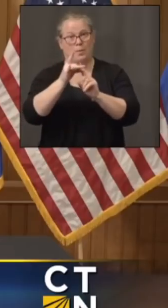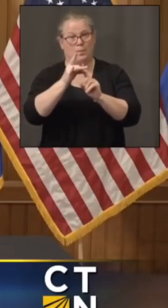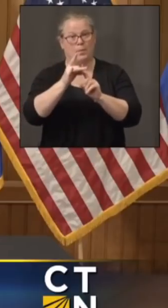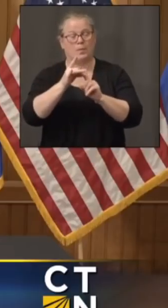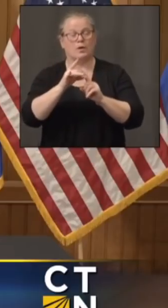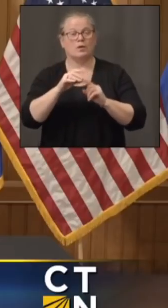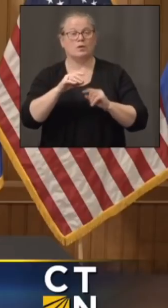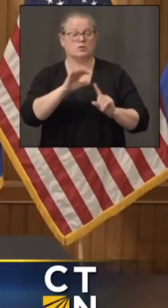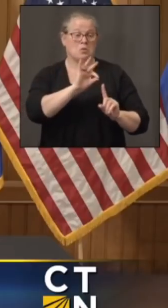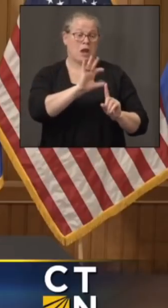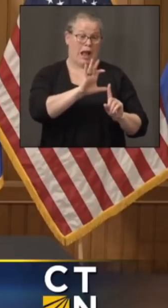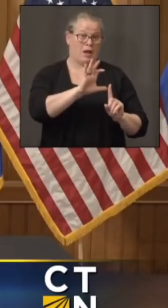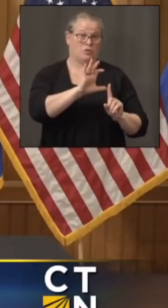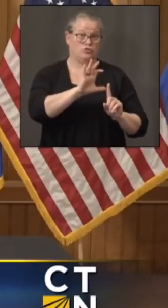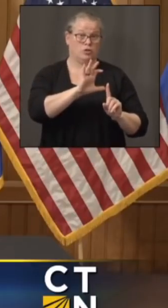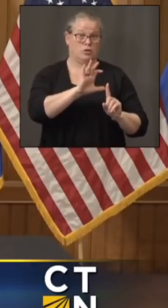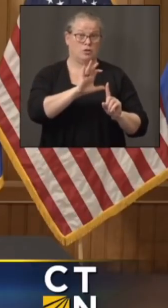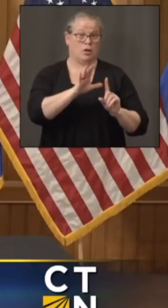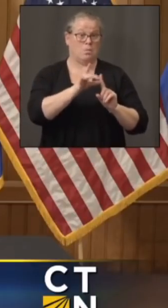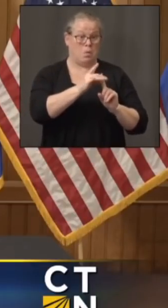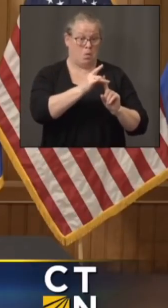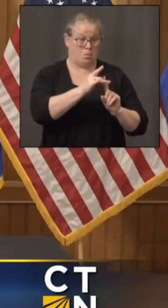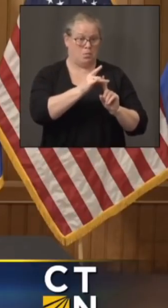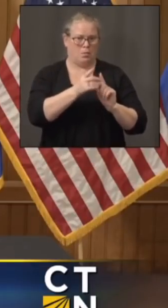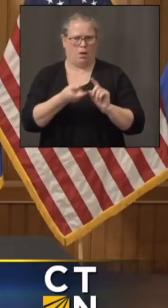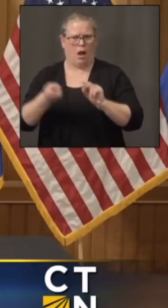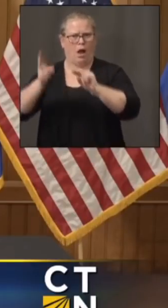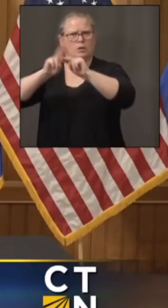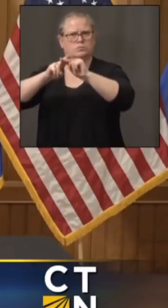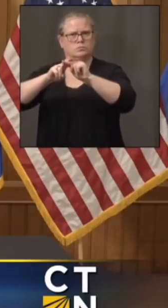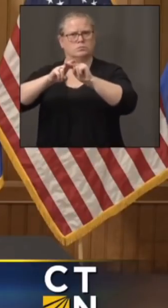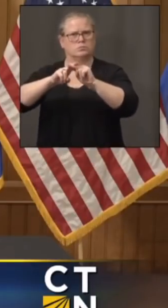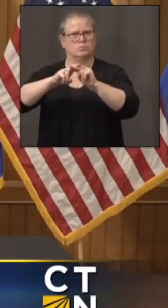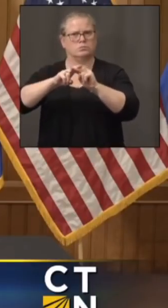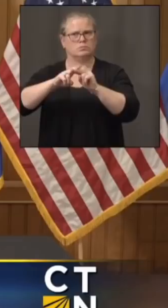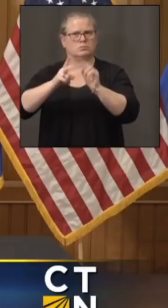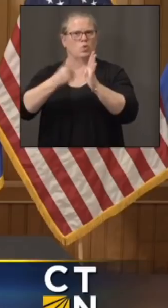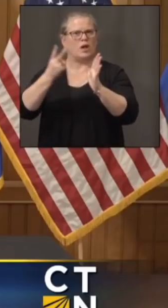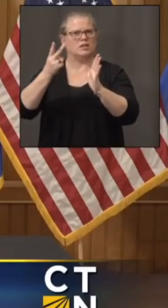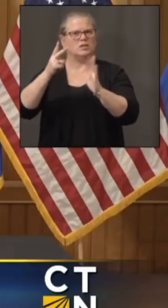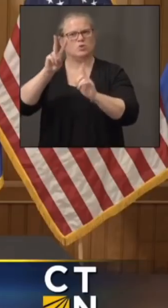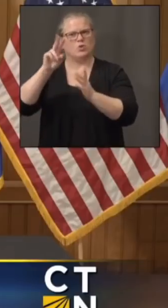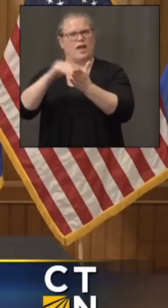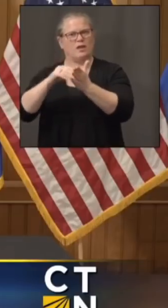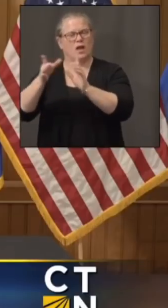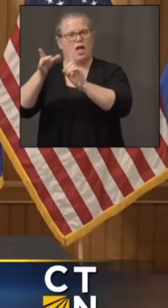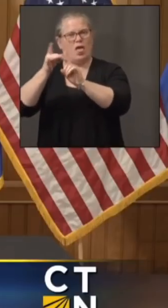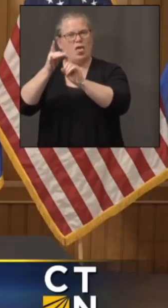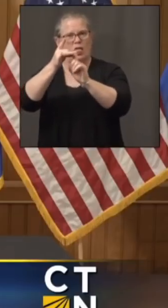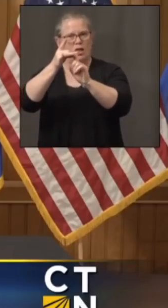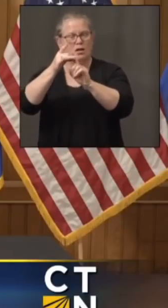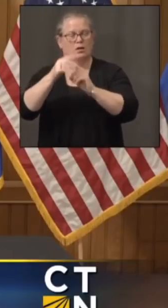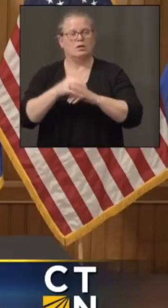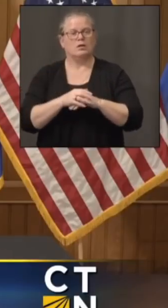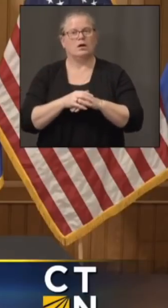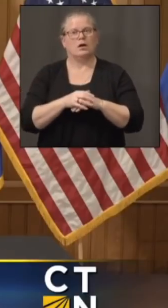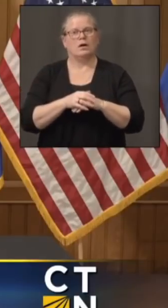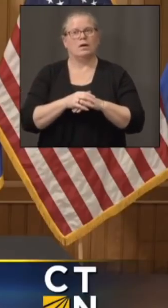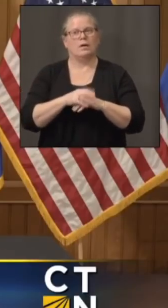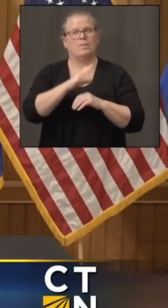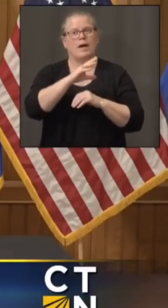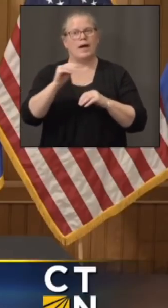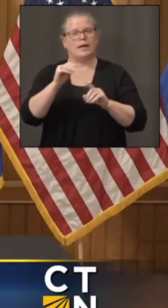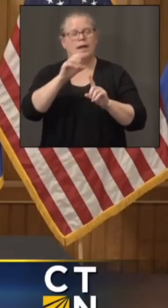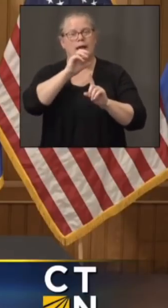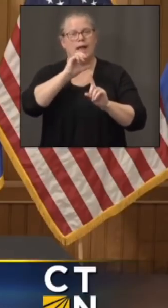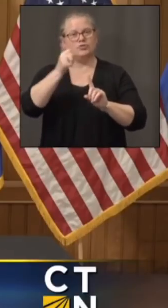twice. And there's been a nearly 3-time increase in the number of cases since September 1st among the